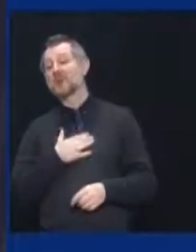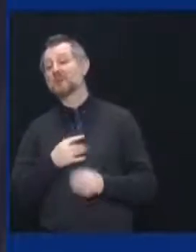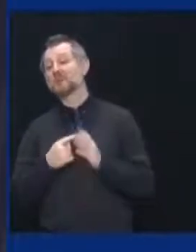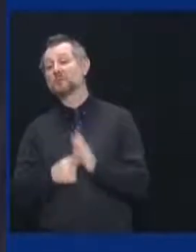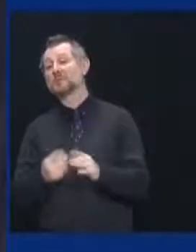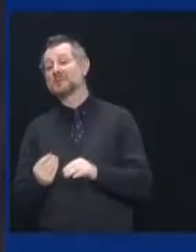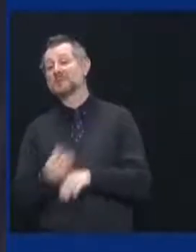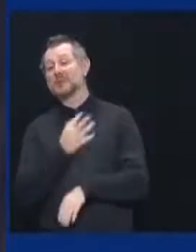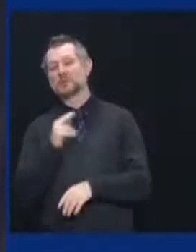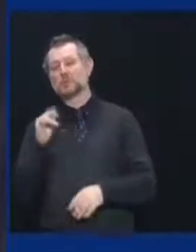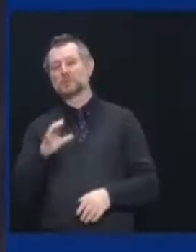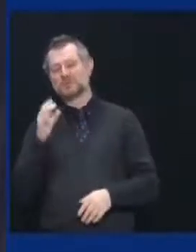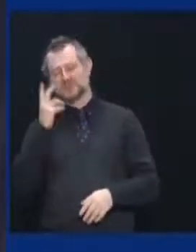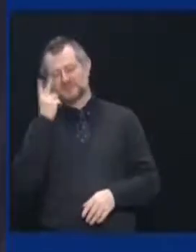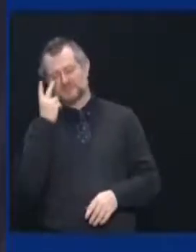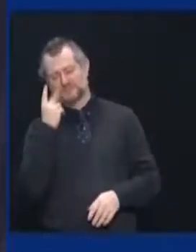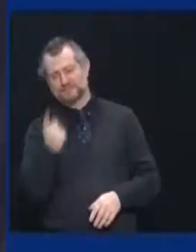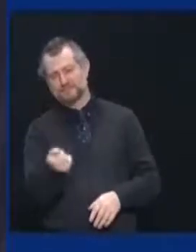York City